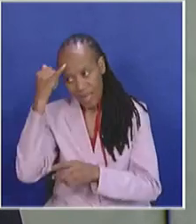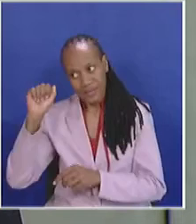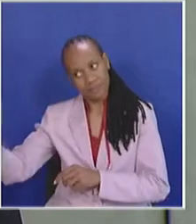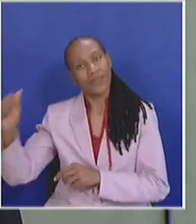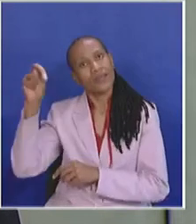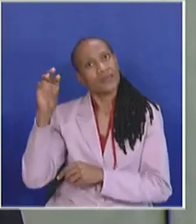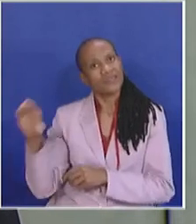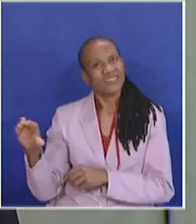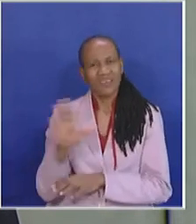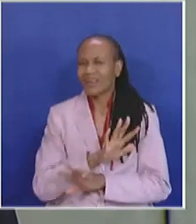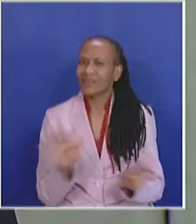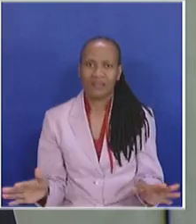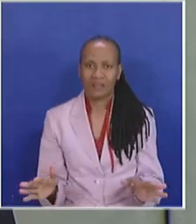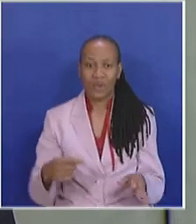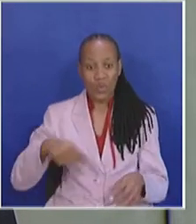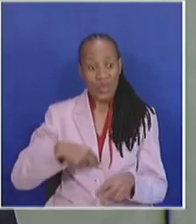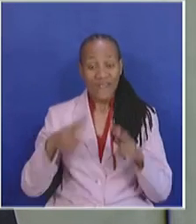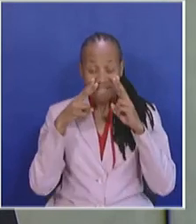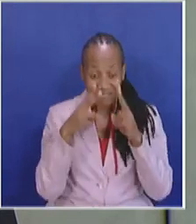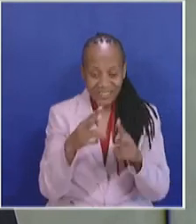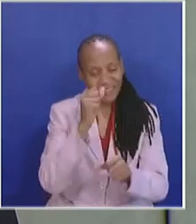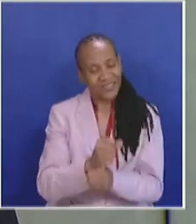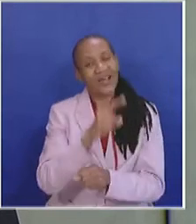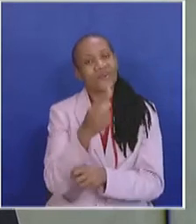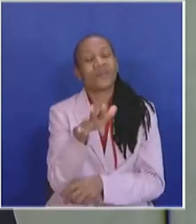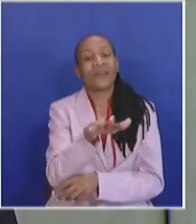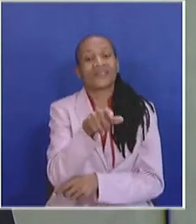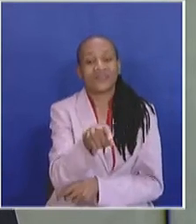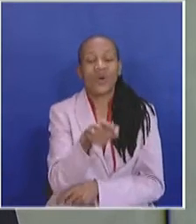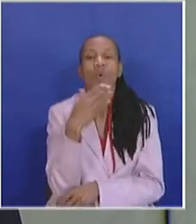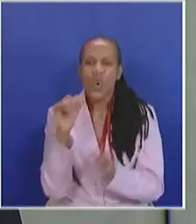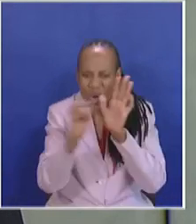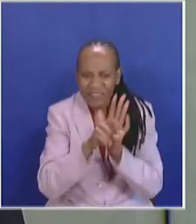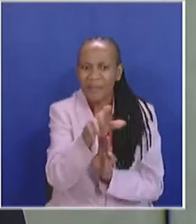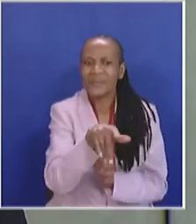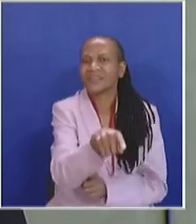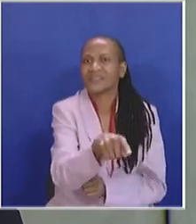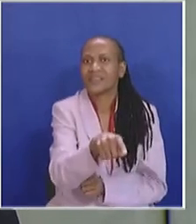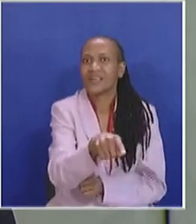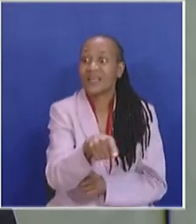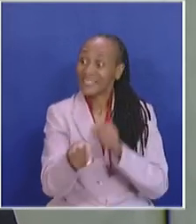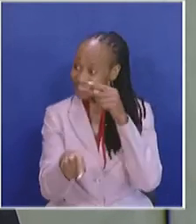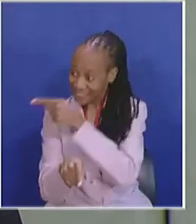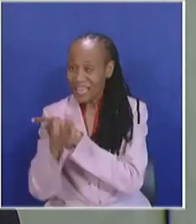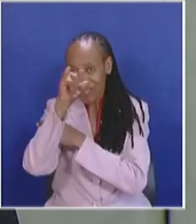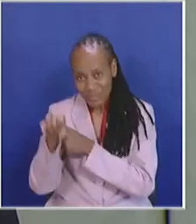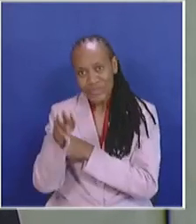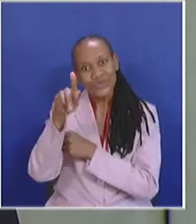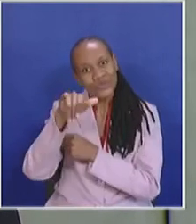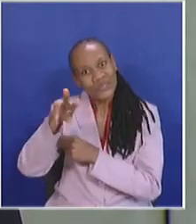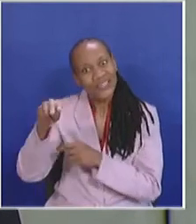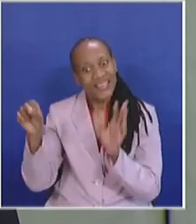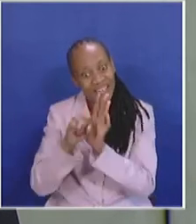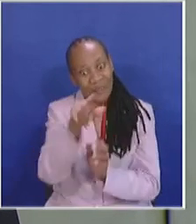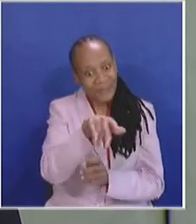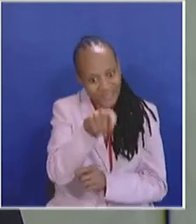of the sites that we visited as a Gauteng delegation was identified by none other than the Honorable Julius himself. Unless, of